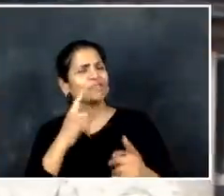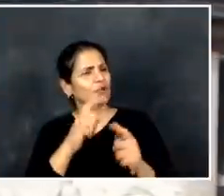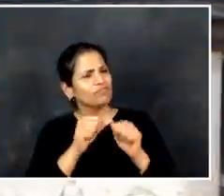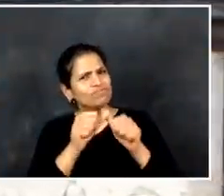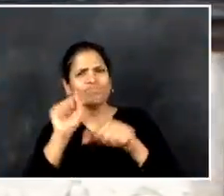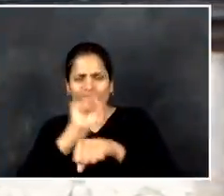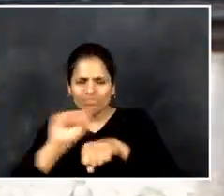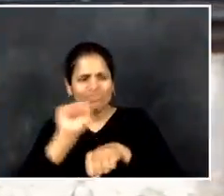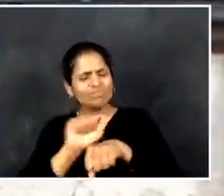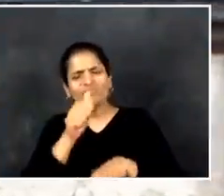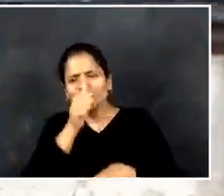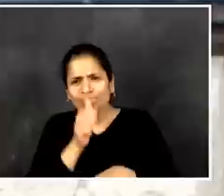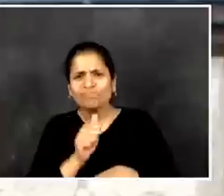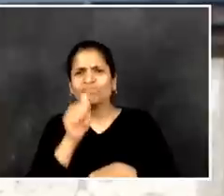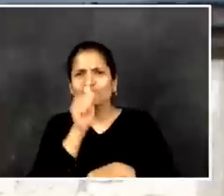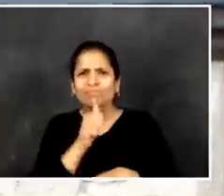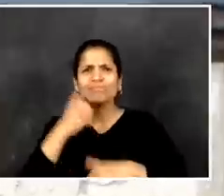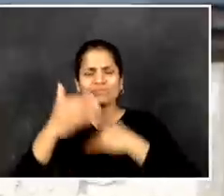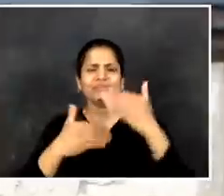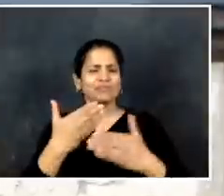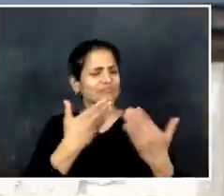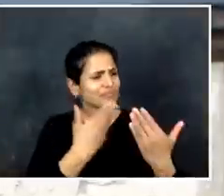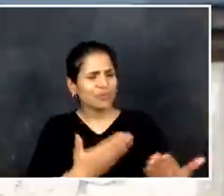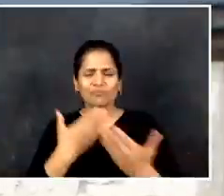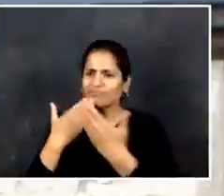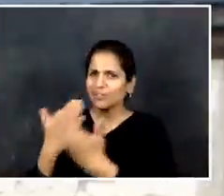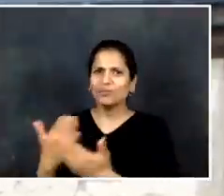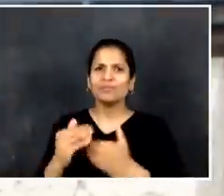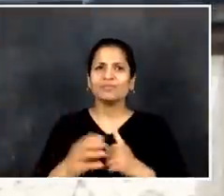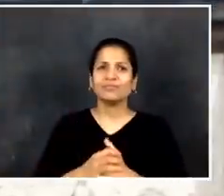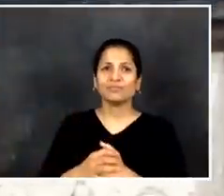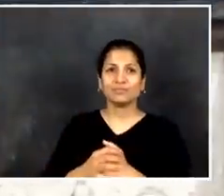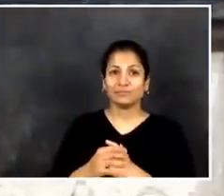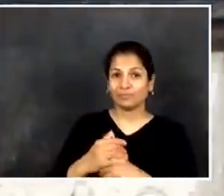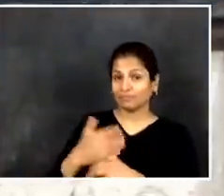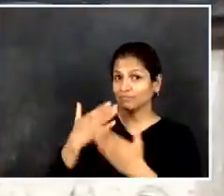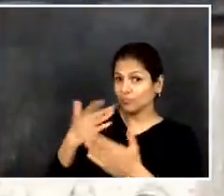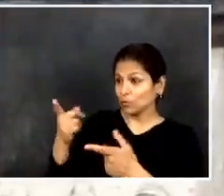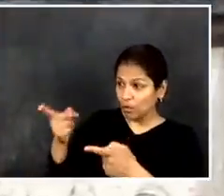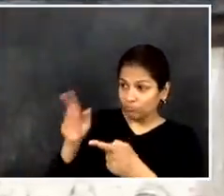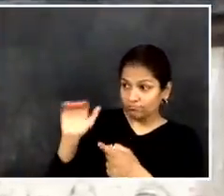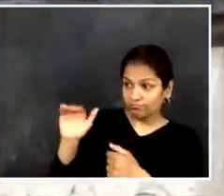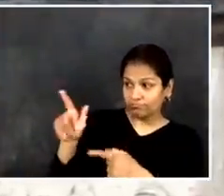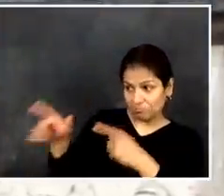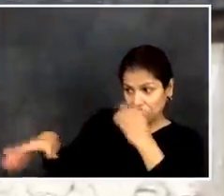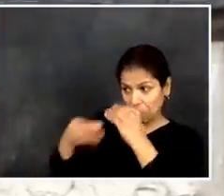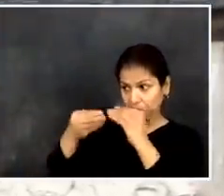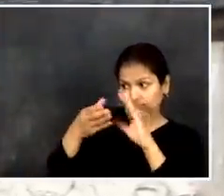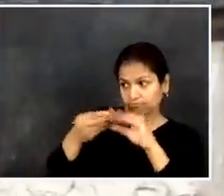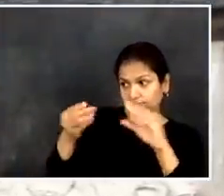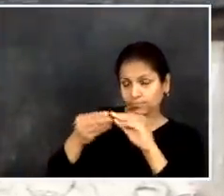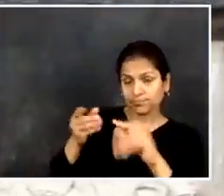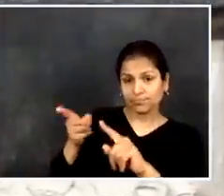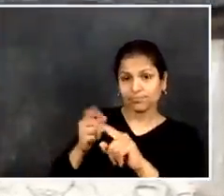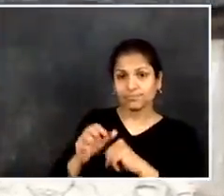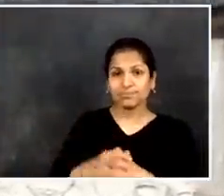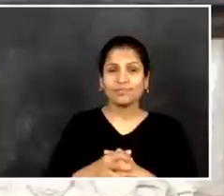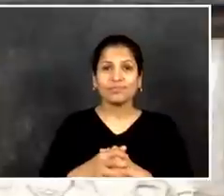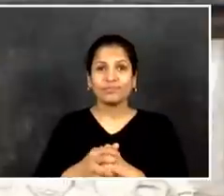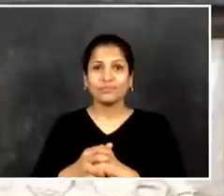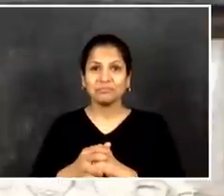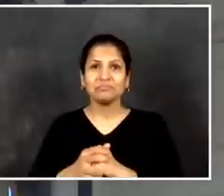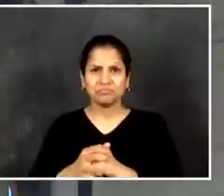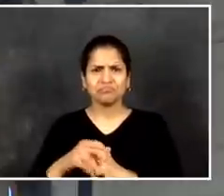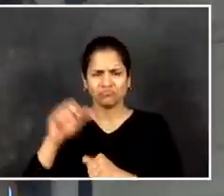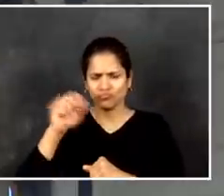see Marcel or James, if you want to add, you're more than welcome. We appreciate so much. Yeah, excuse me, thank you.